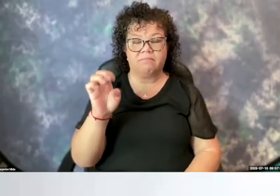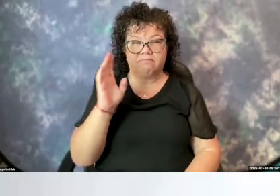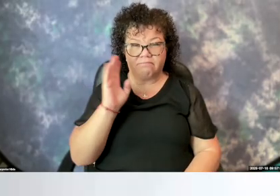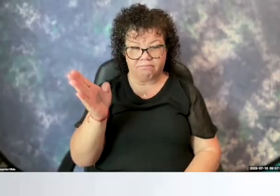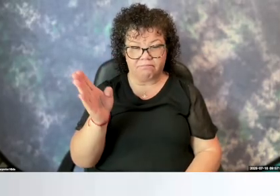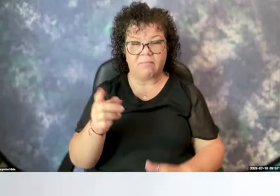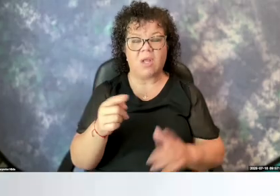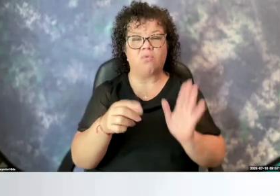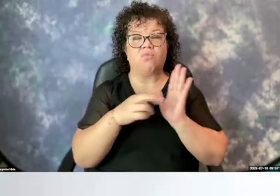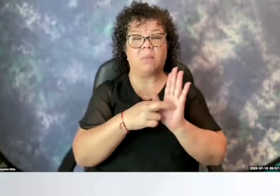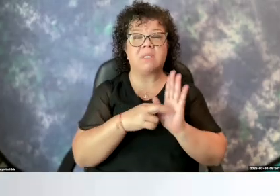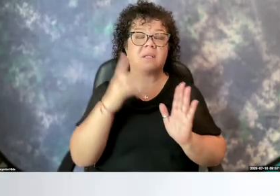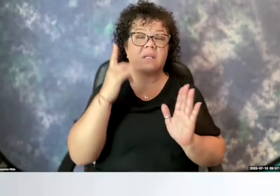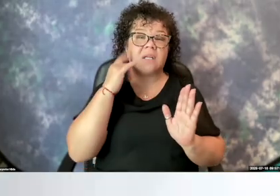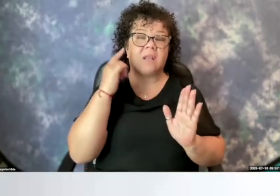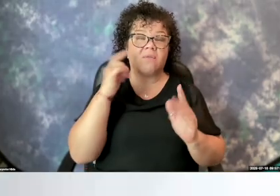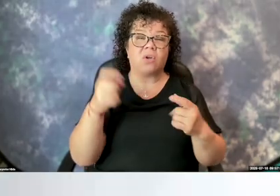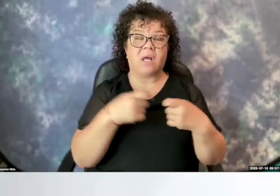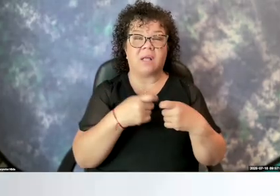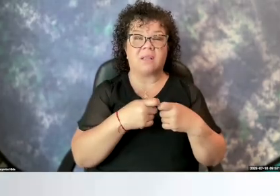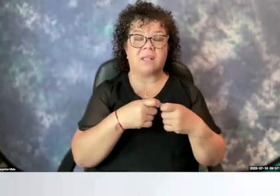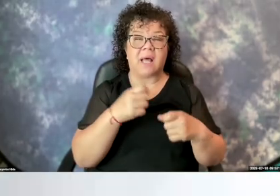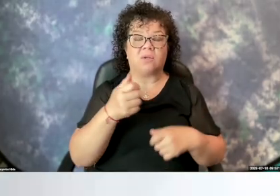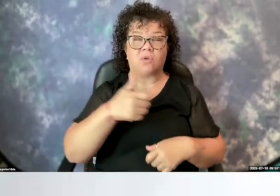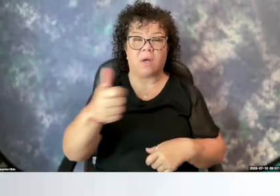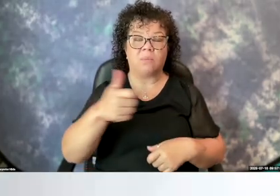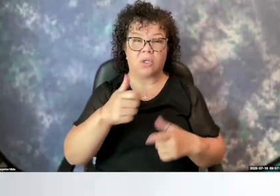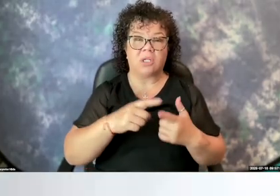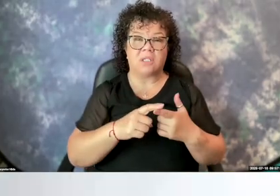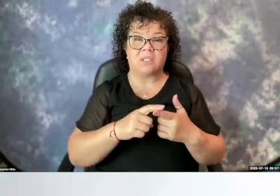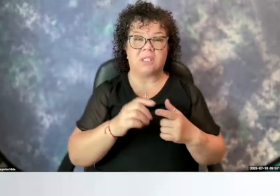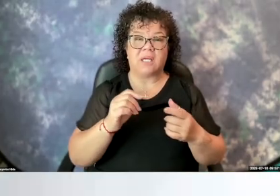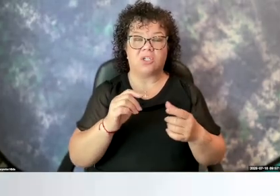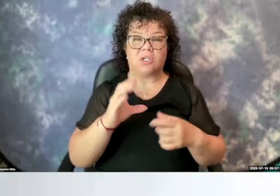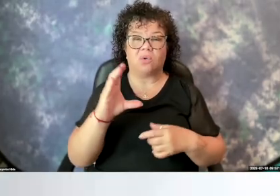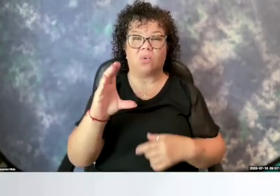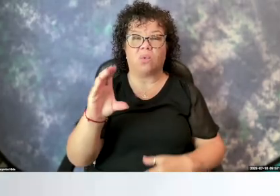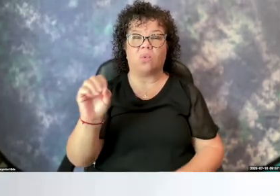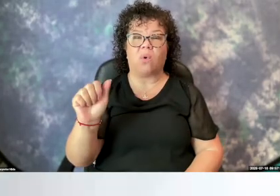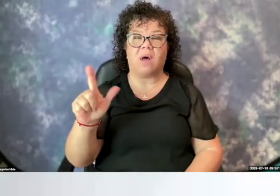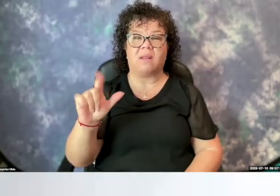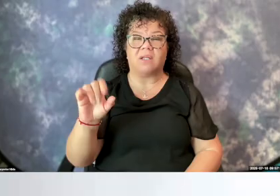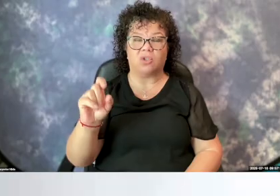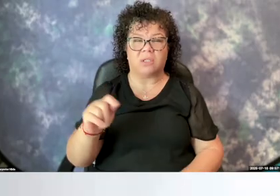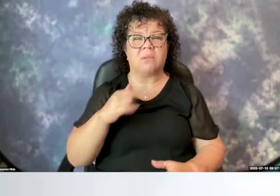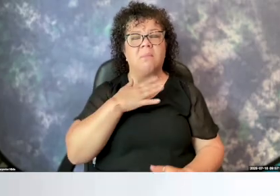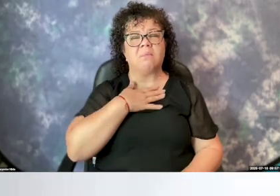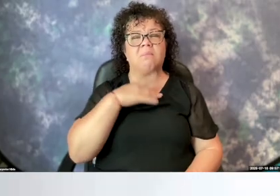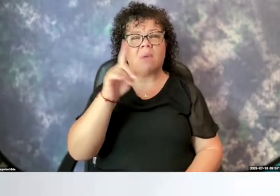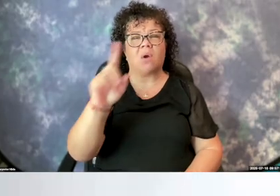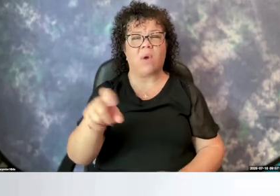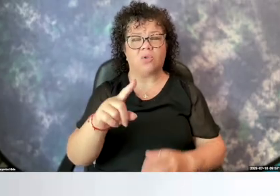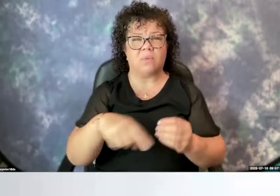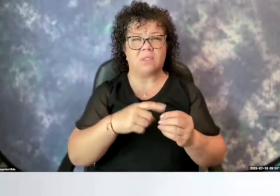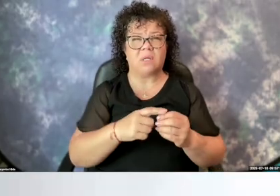Yes, Bill Boyce, representing the California Electric Transportation Coalition today. Yeah, I had questions on kind of the Clean